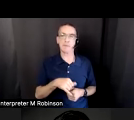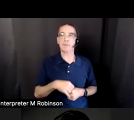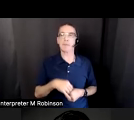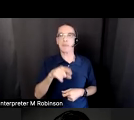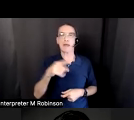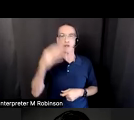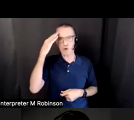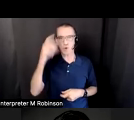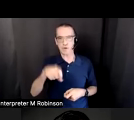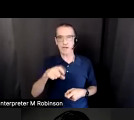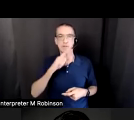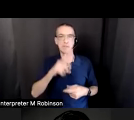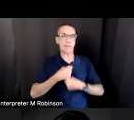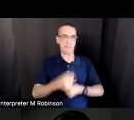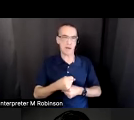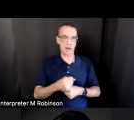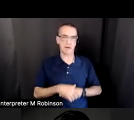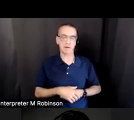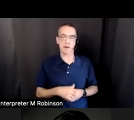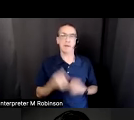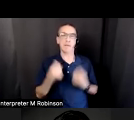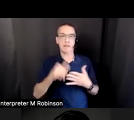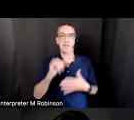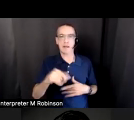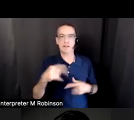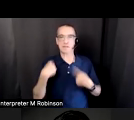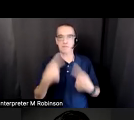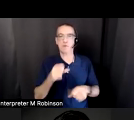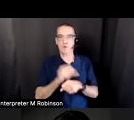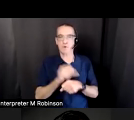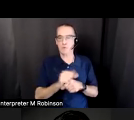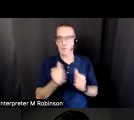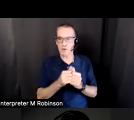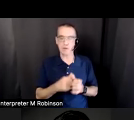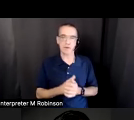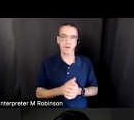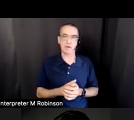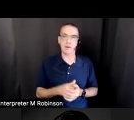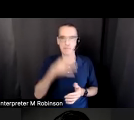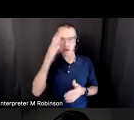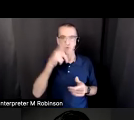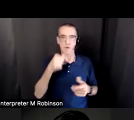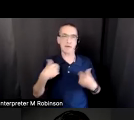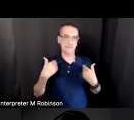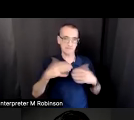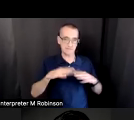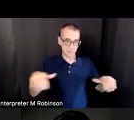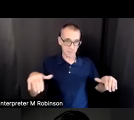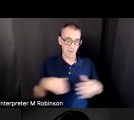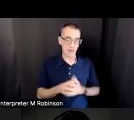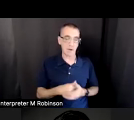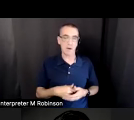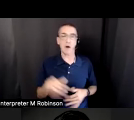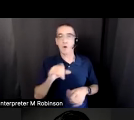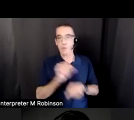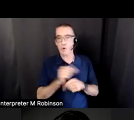know need to be made. And so a lot of that has been working with parents with young children and also working